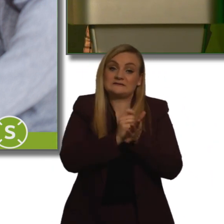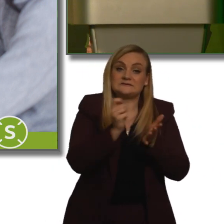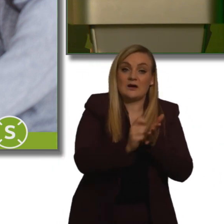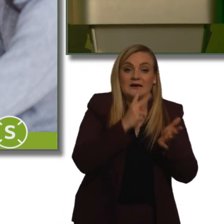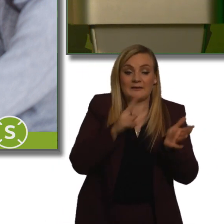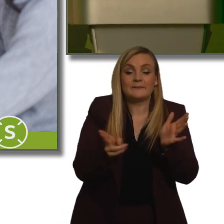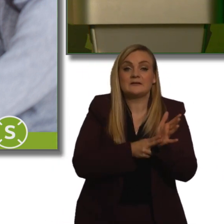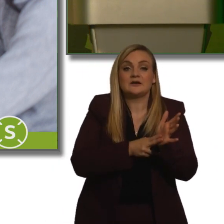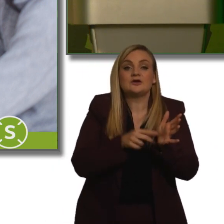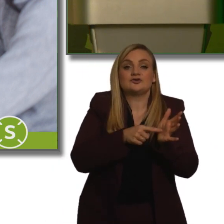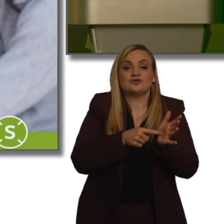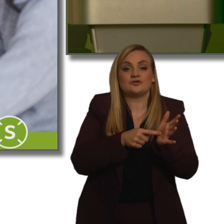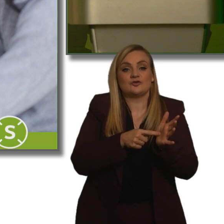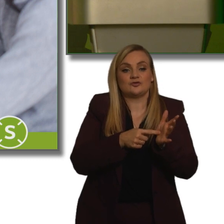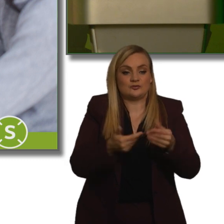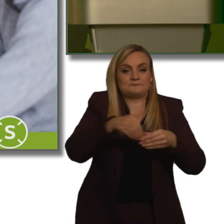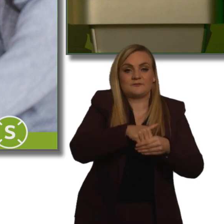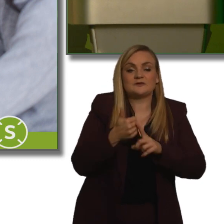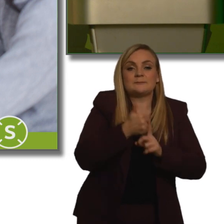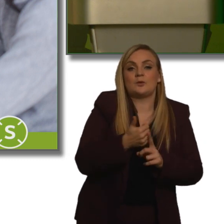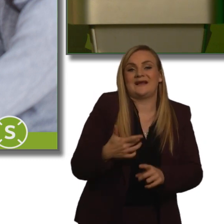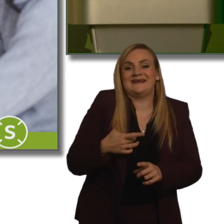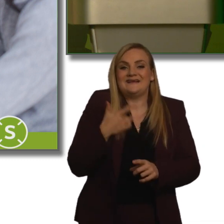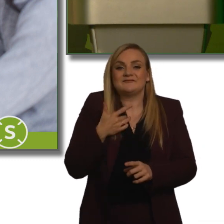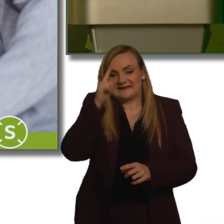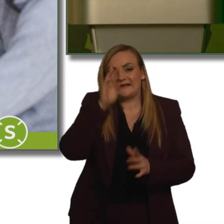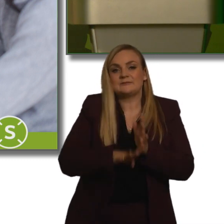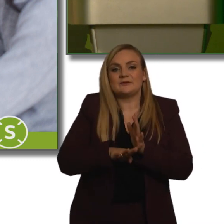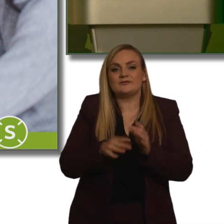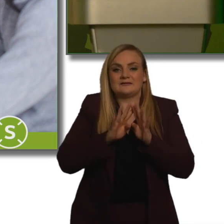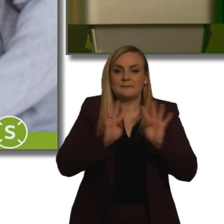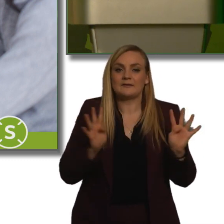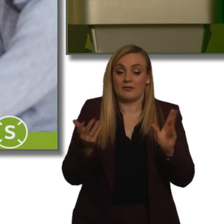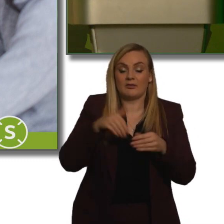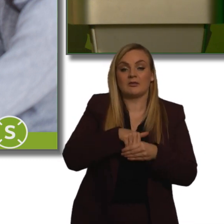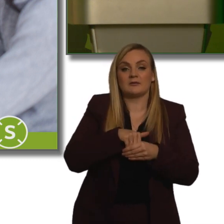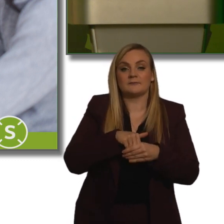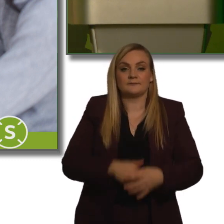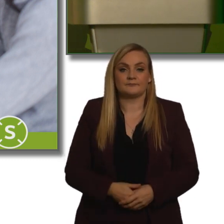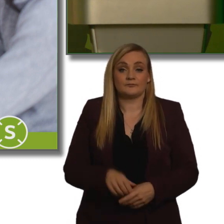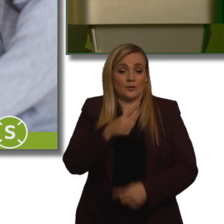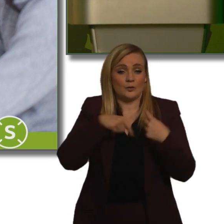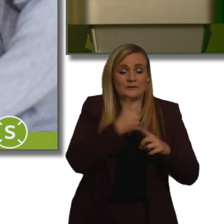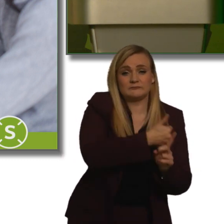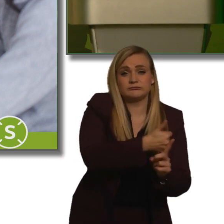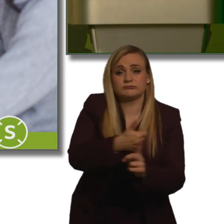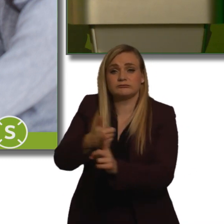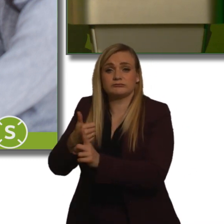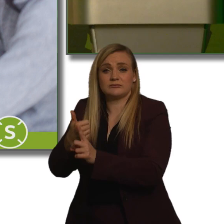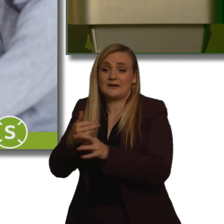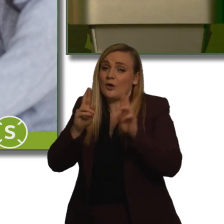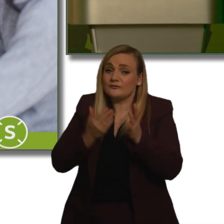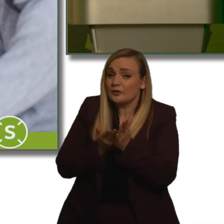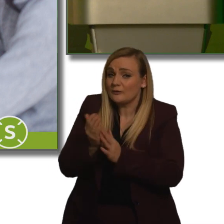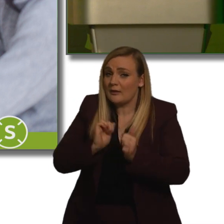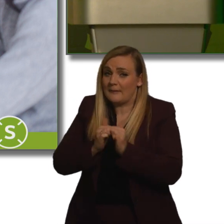Samaritans Lived Experience panel. We believe everyone has it in them to be a Samaritan, and through the course of our partnership, I hope that some